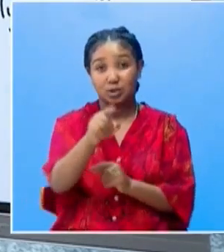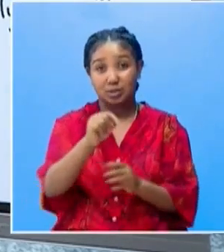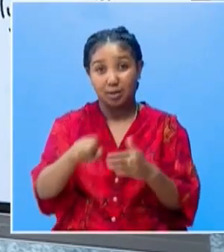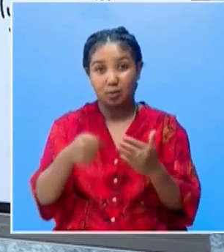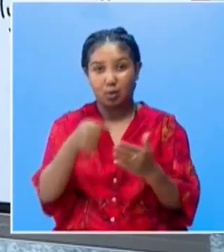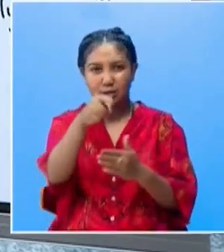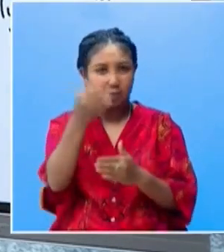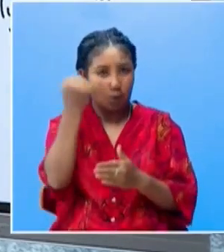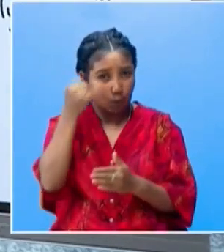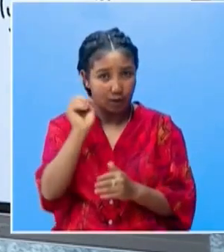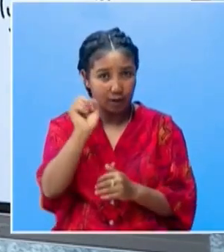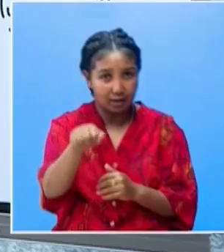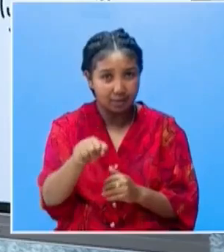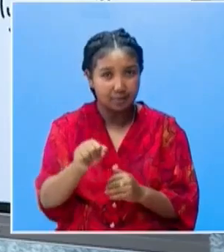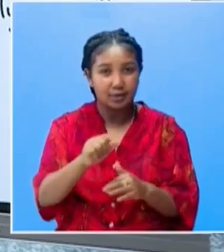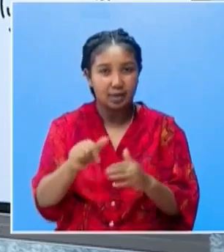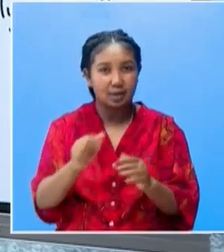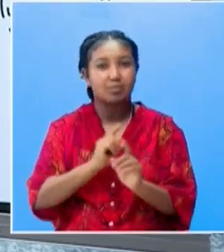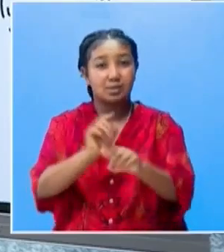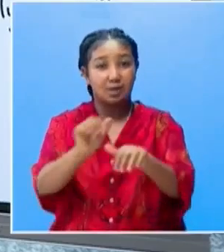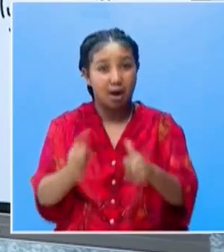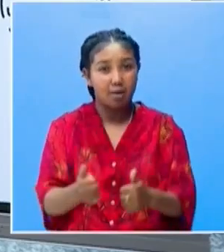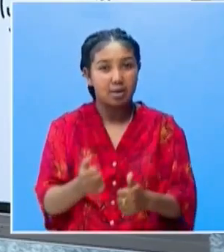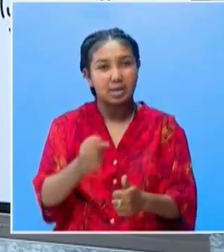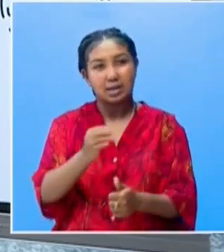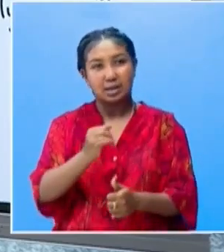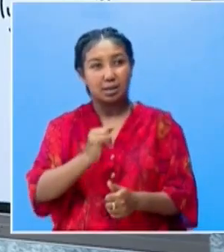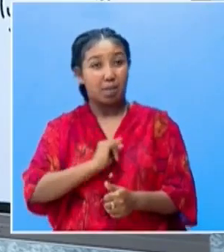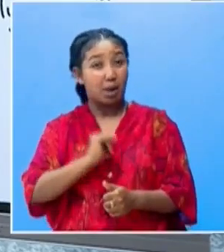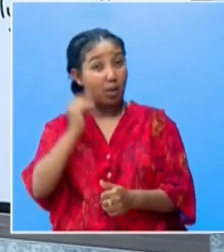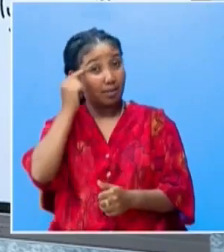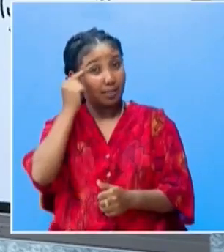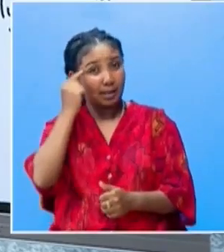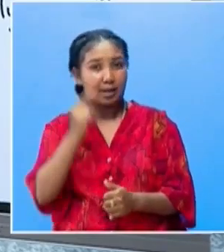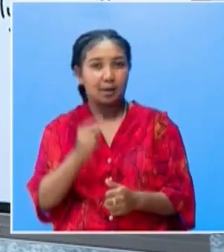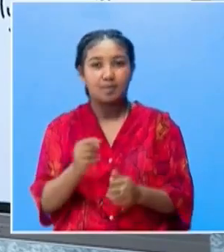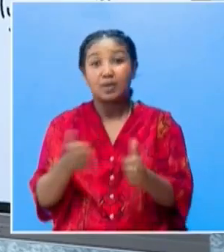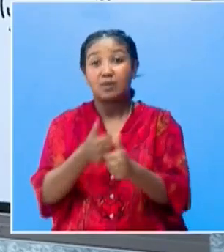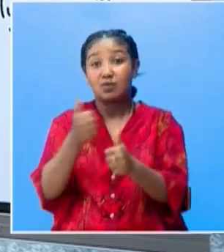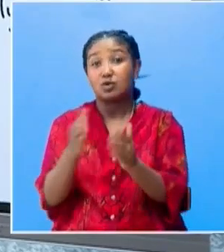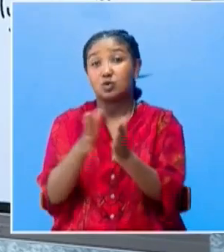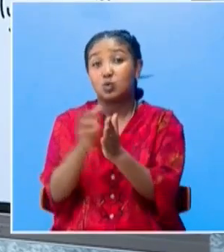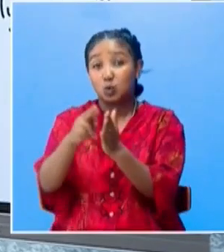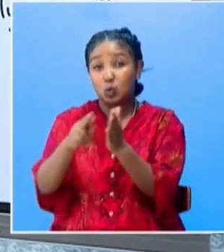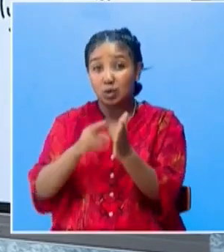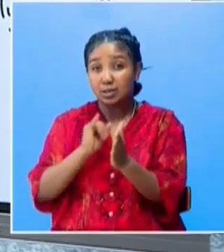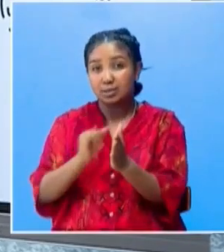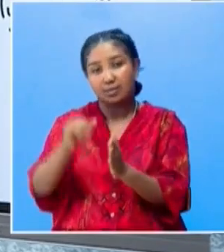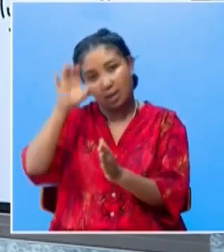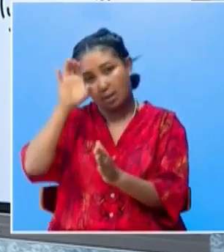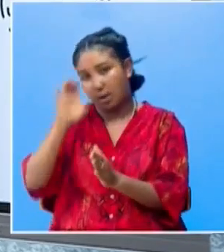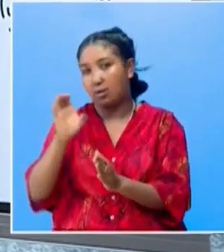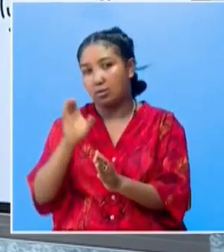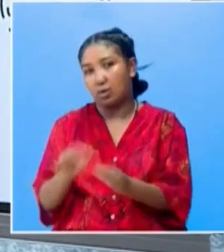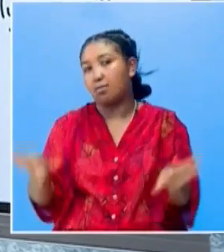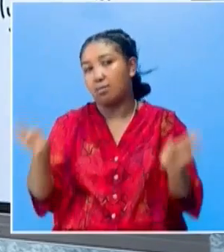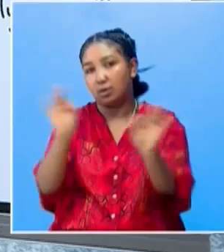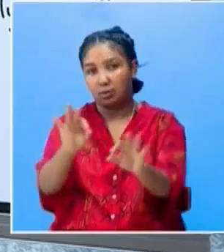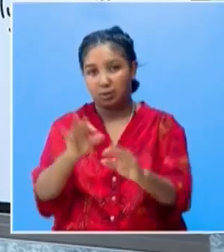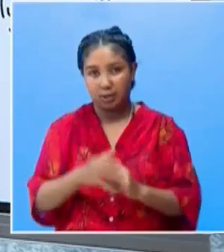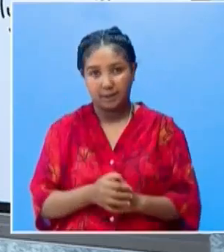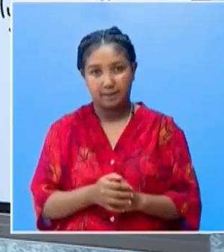what is your opinion, then how do you say? In my opinion, following school rule is mandatory, whatever it